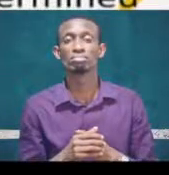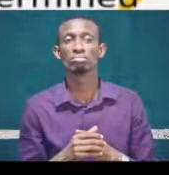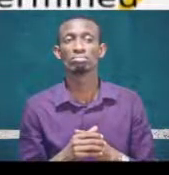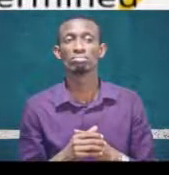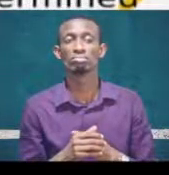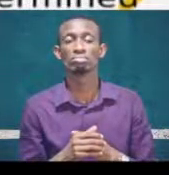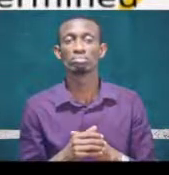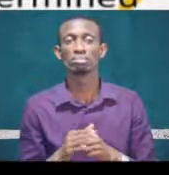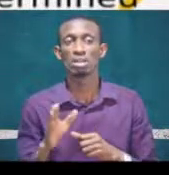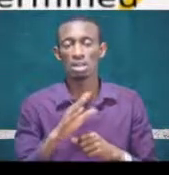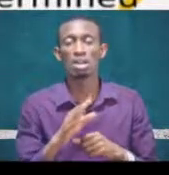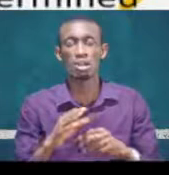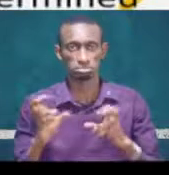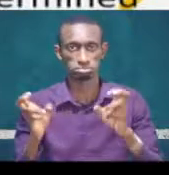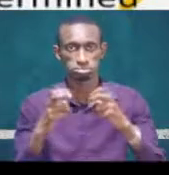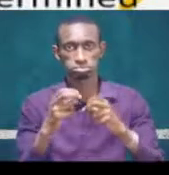cracking the code.